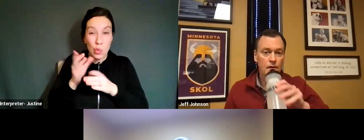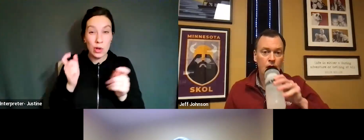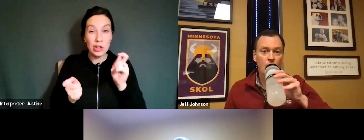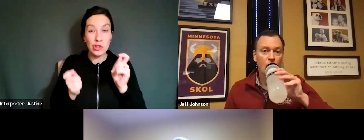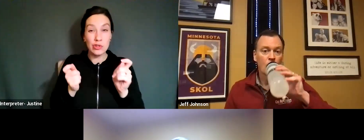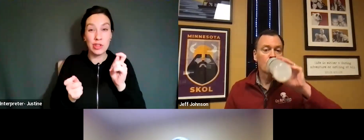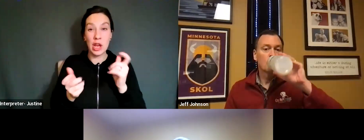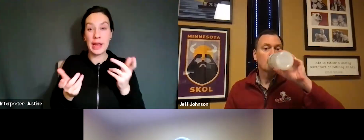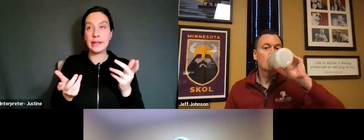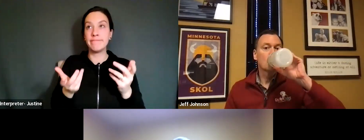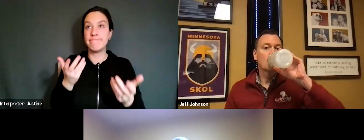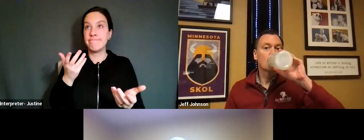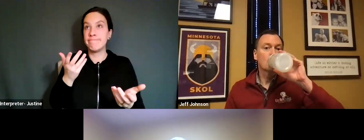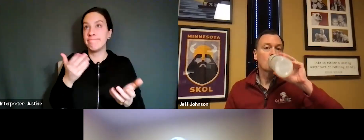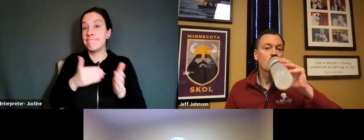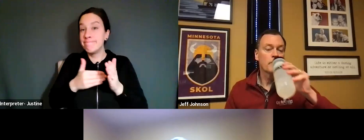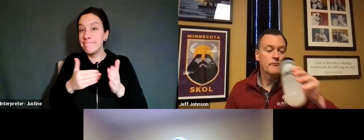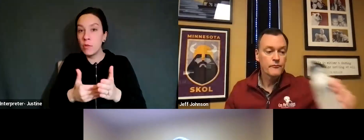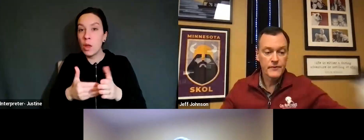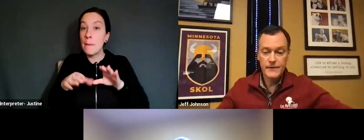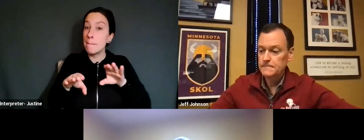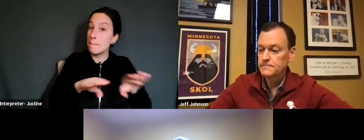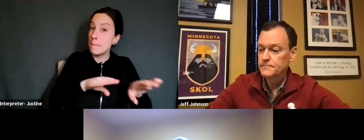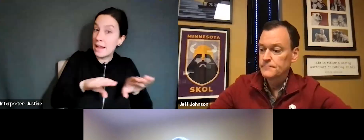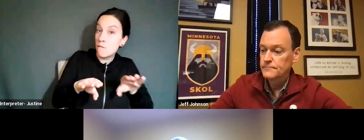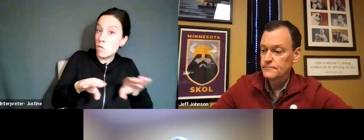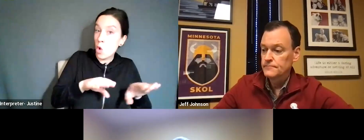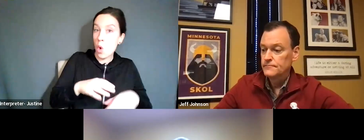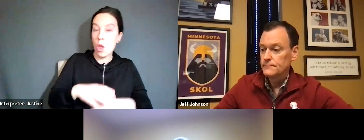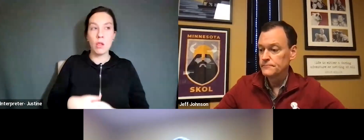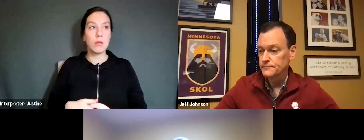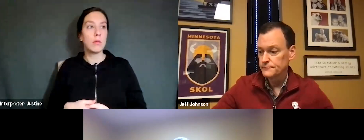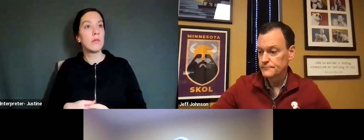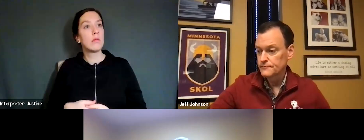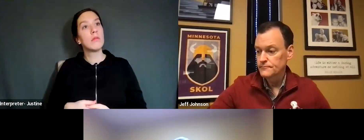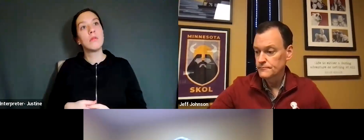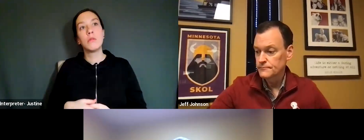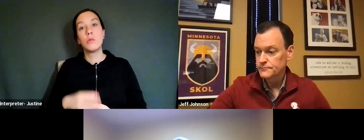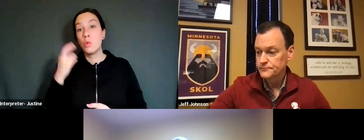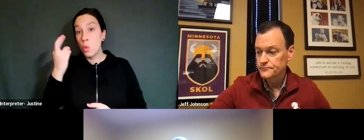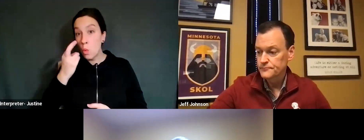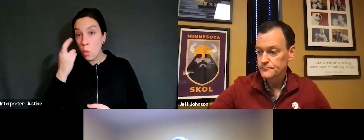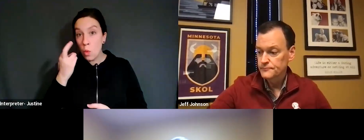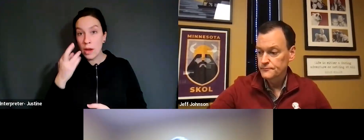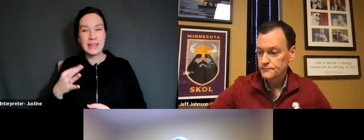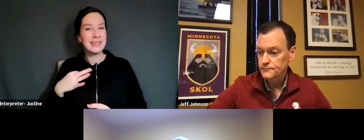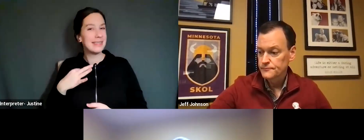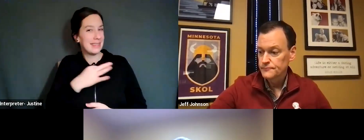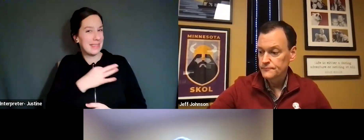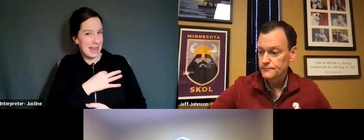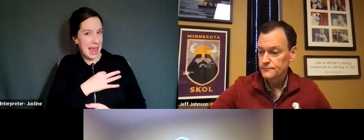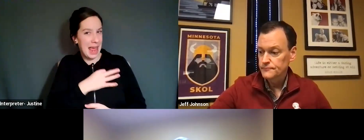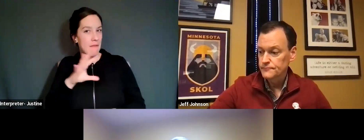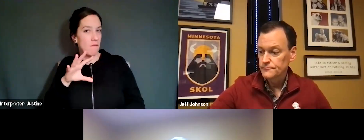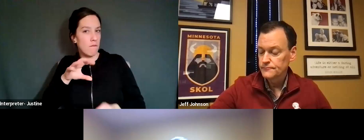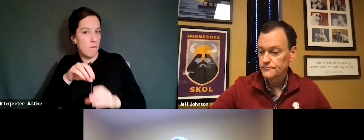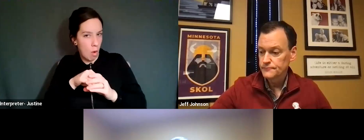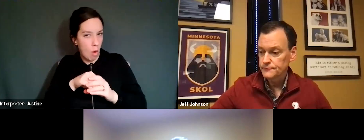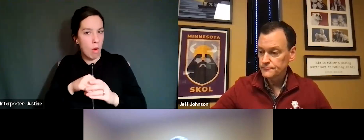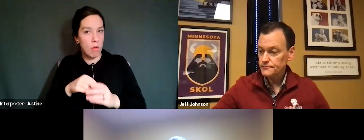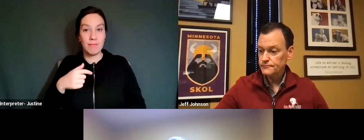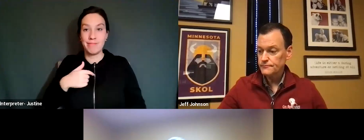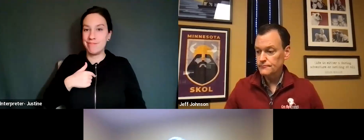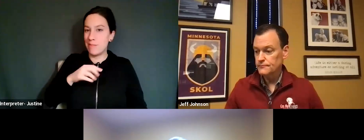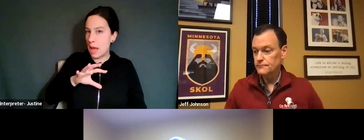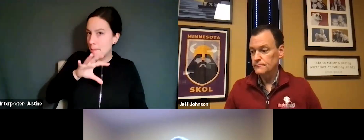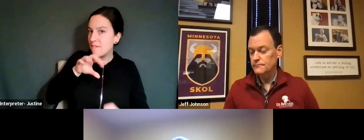it's a behavioral or a temperament reason, we're going to have some of the training staff involved or the puppy program staff. I'm involved in